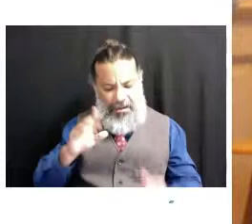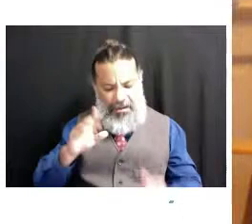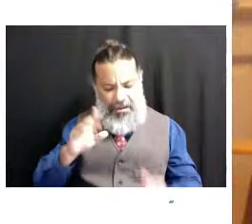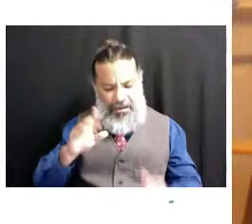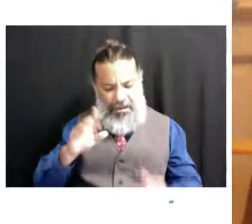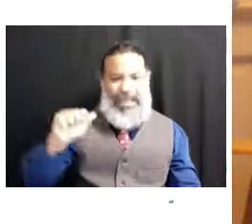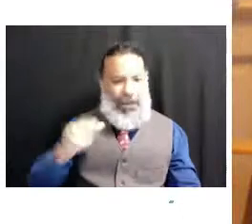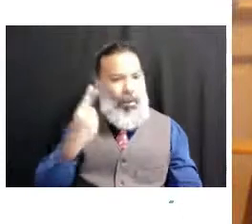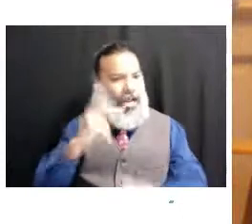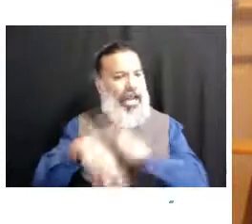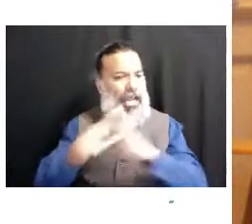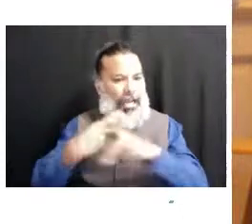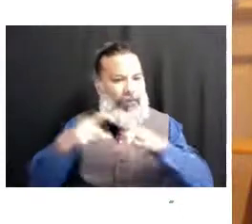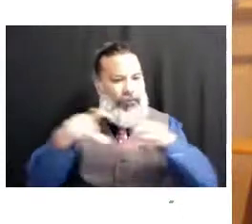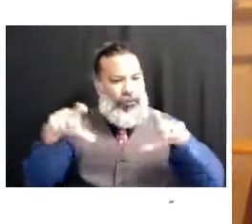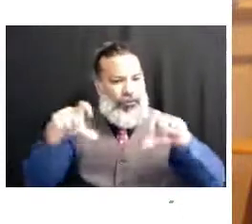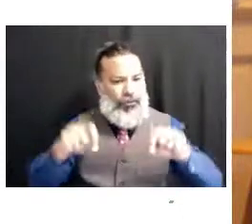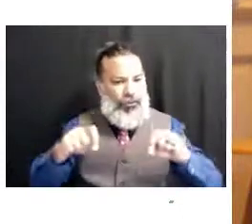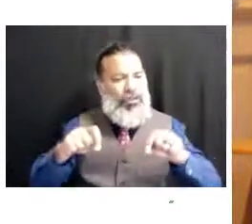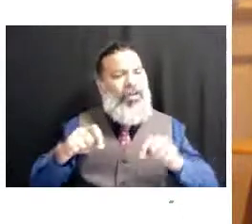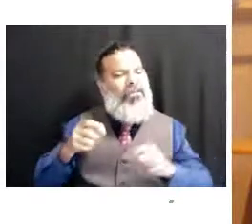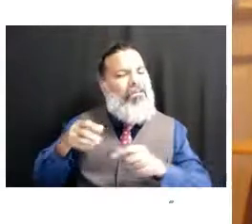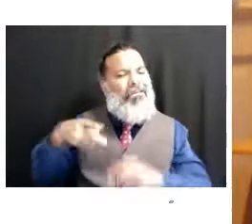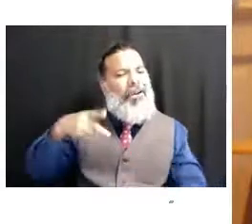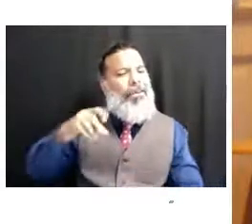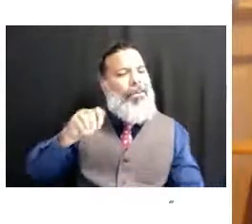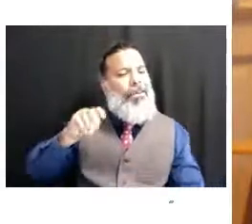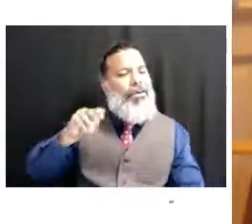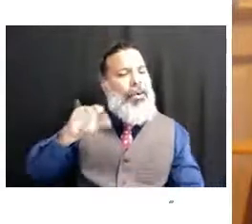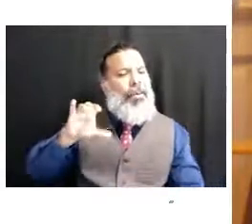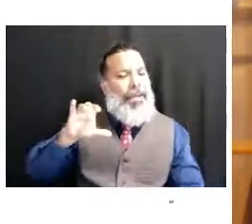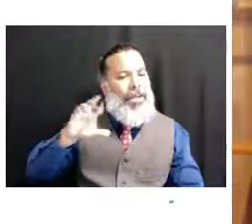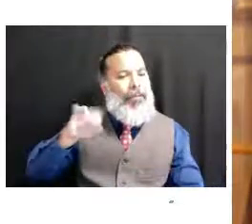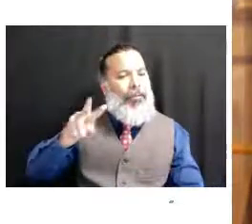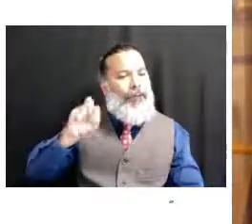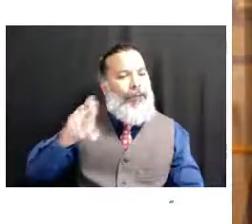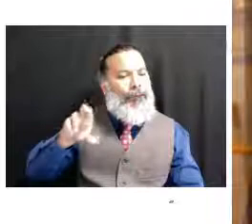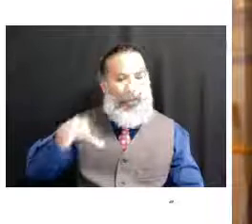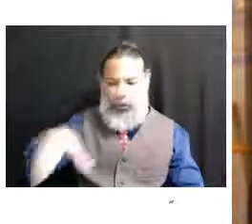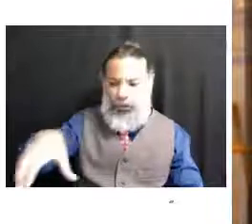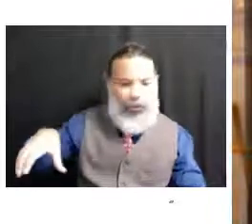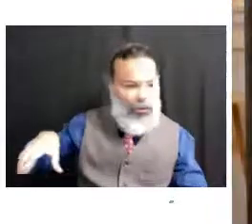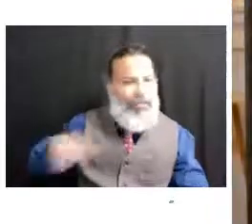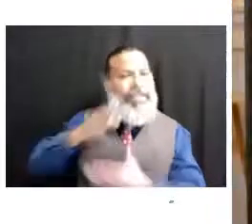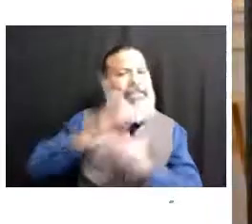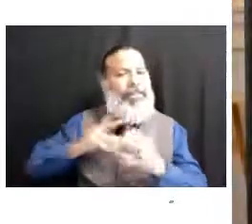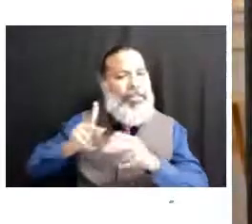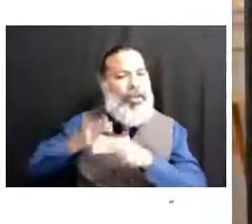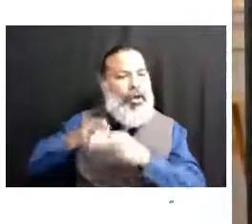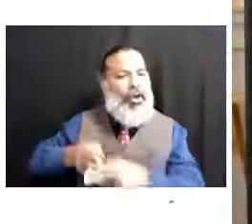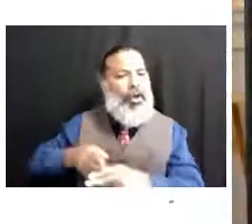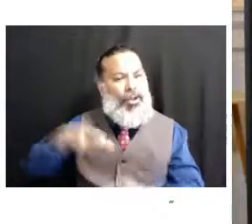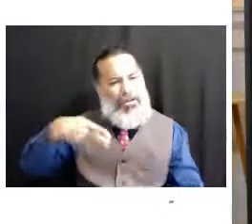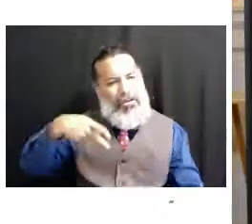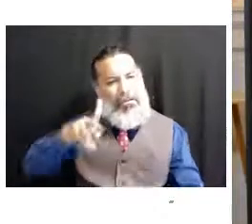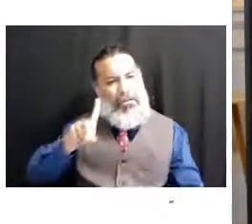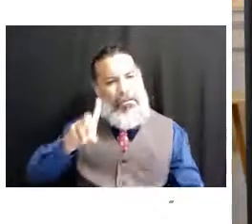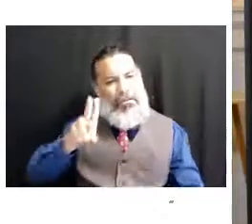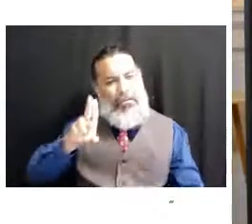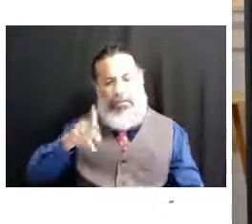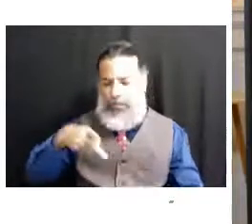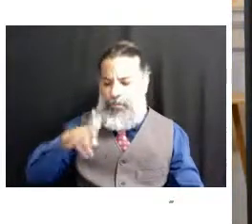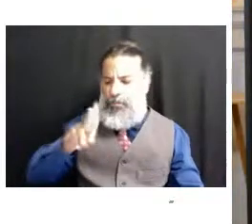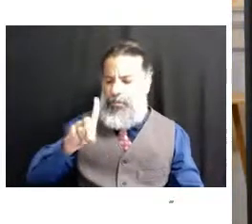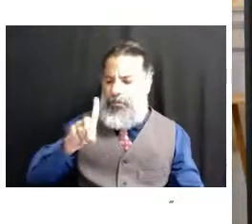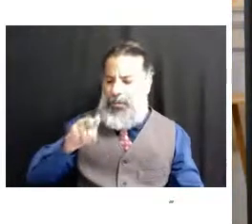it existed along the Potomac River. Some people call it pudding stone. You will